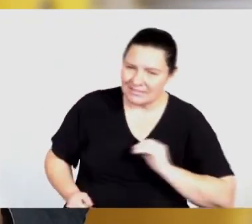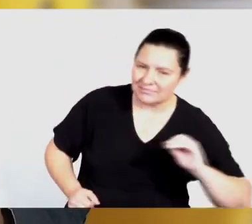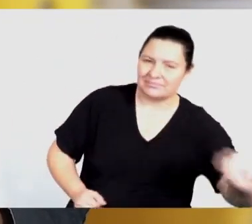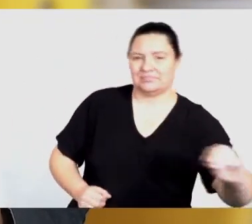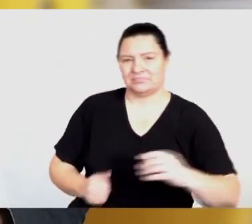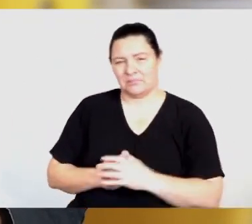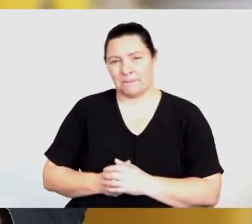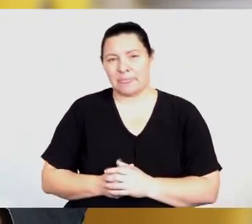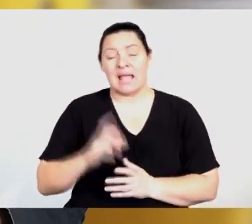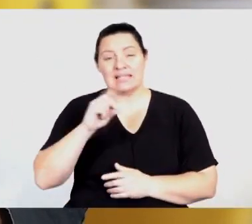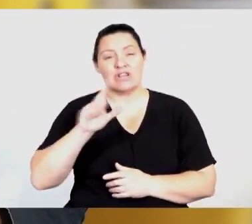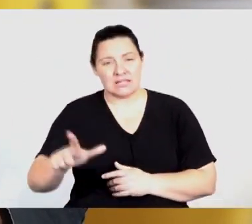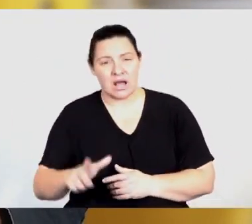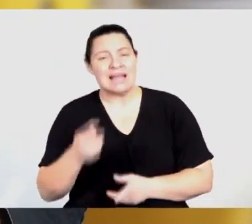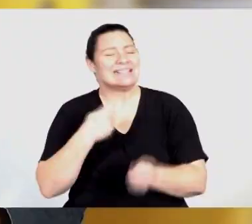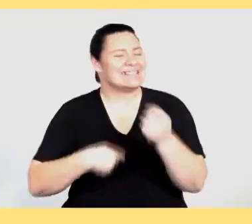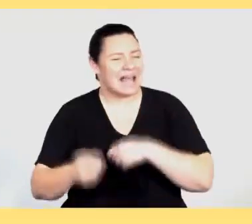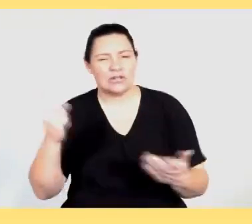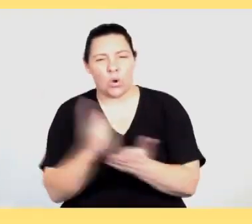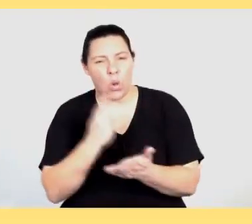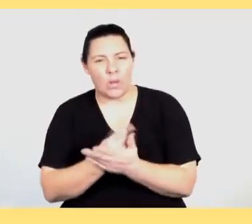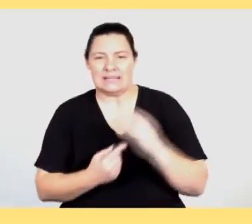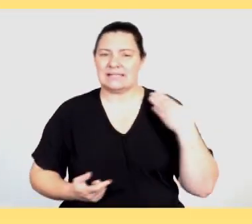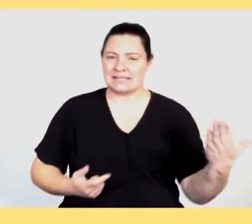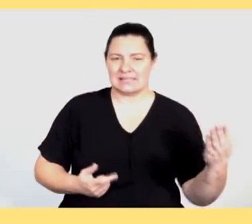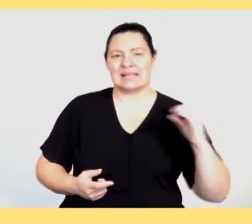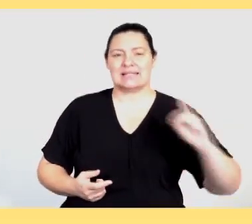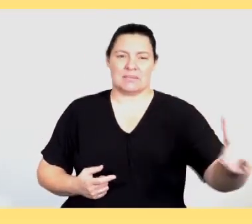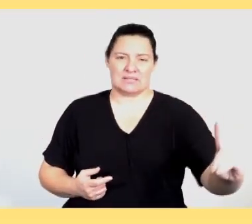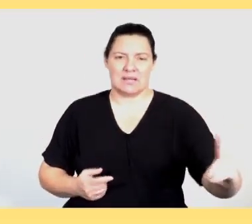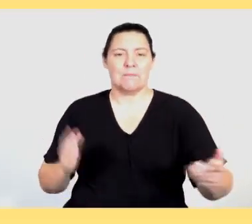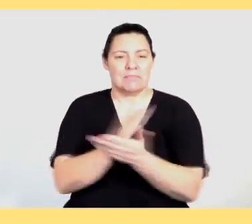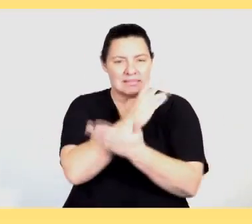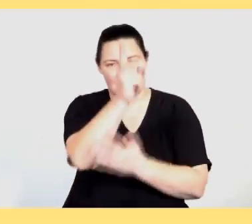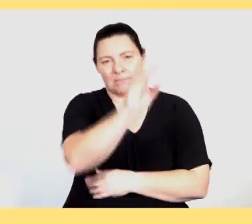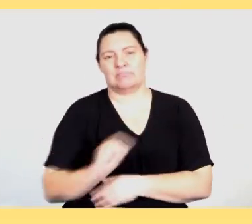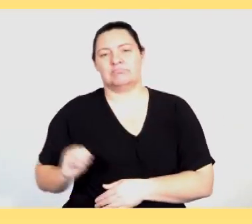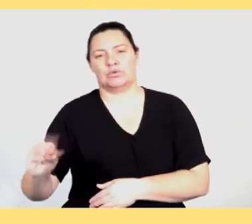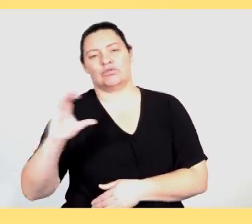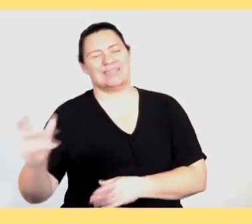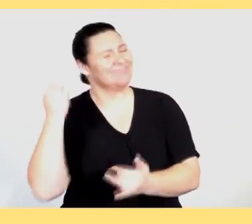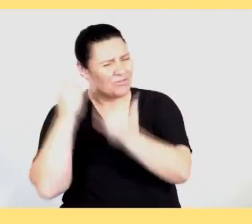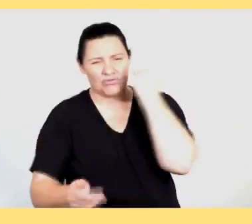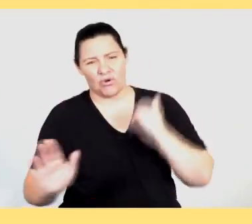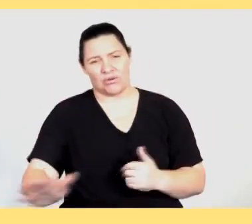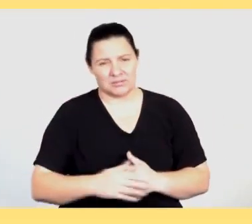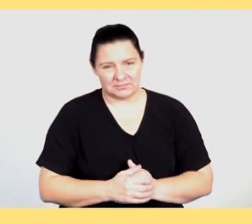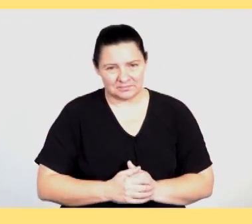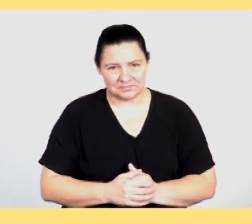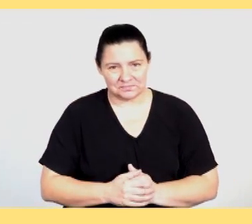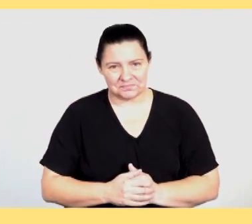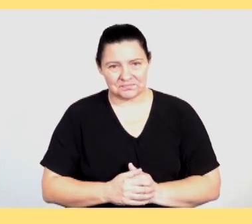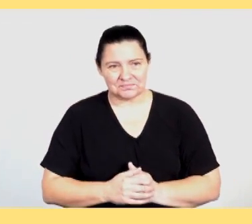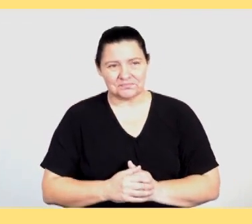when you're posting to the debtor's ledger, sales must be on the debit side, but some of you will put them on the